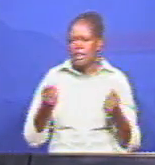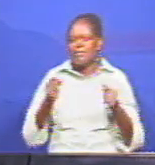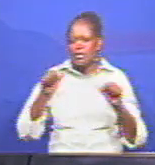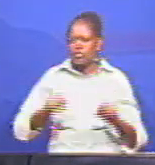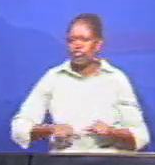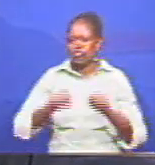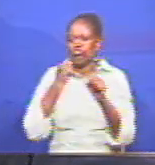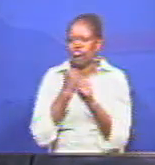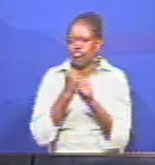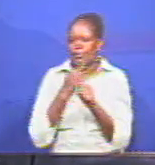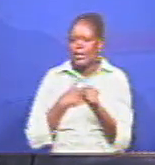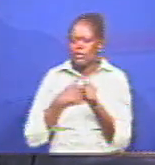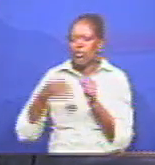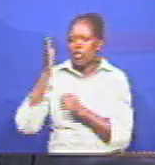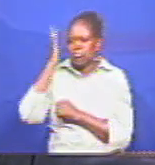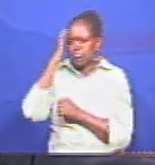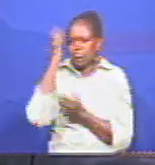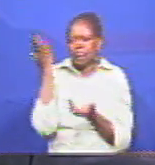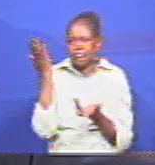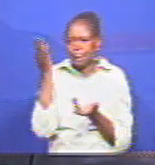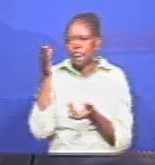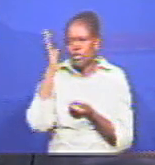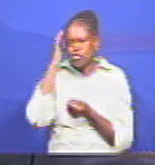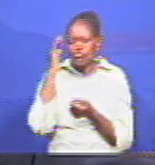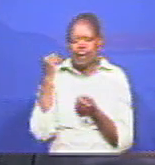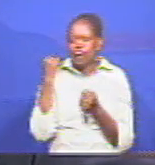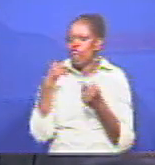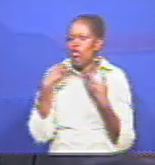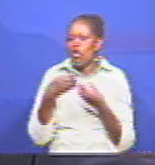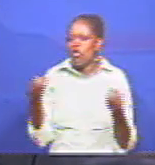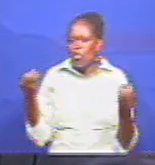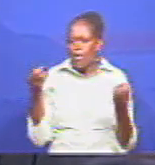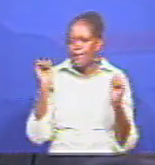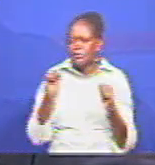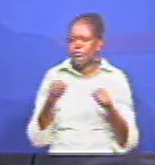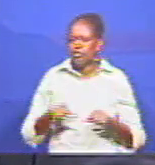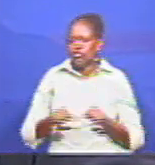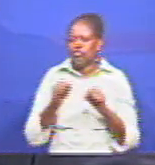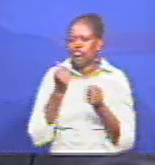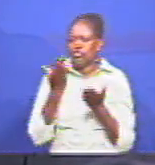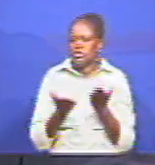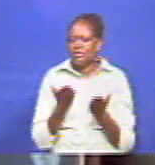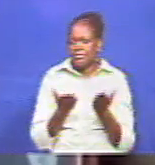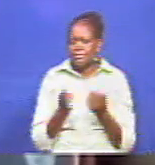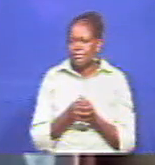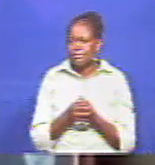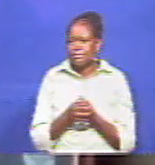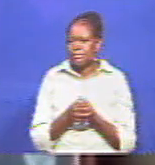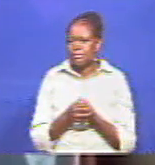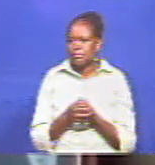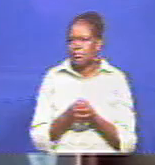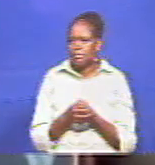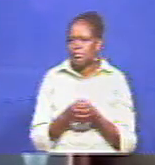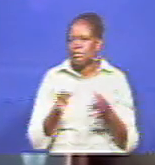continue my work. Mm-hmm. God knows yes. For how many years mm-hmm. I would be able to continue my spiritual journey. Yes. It's a